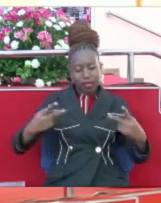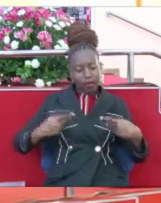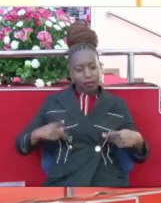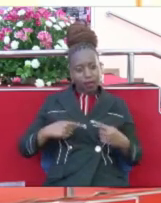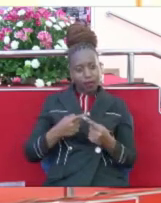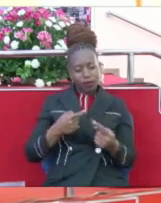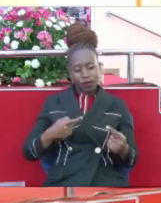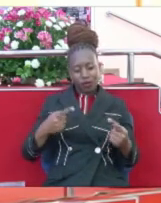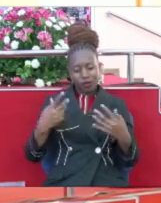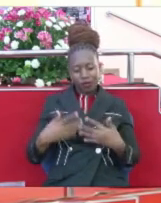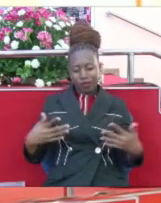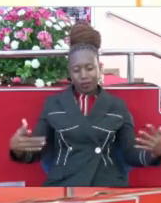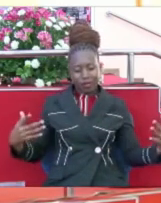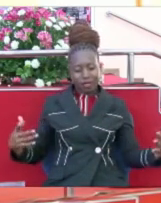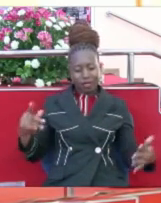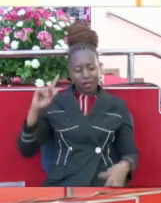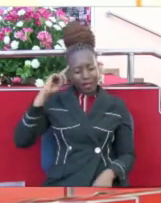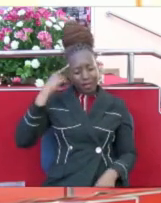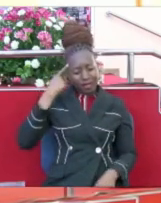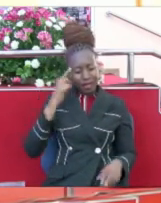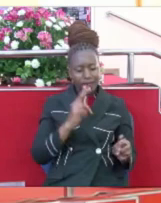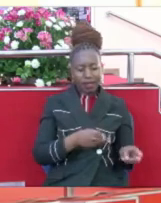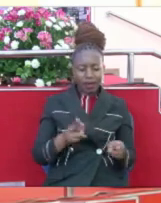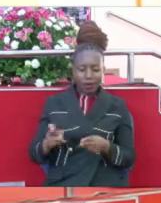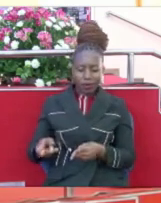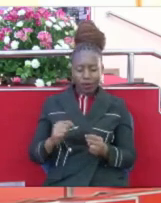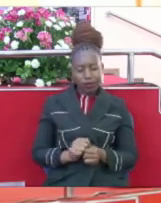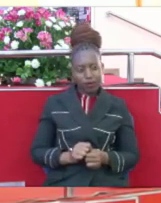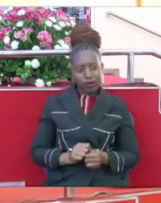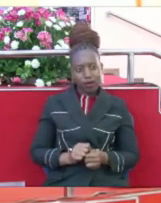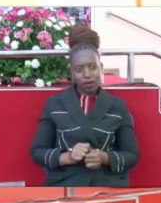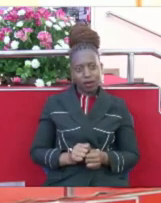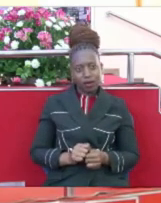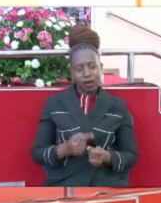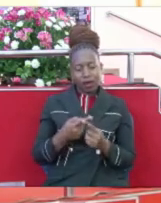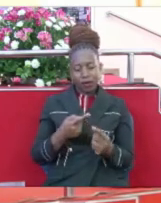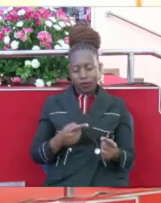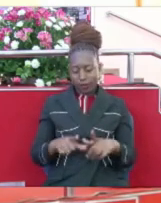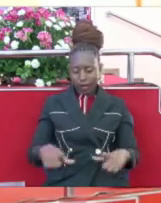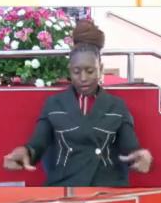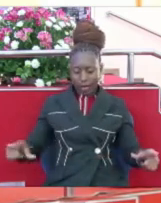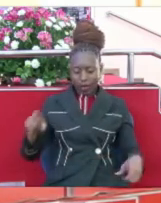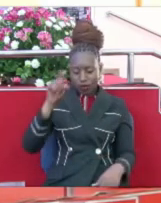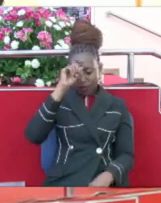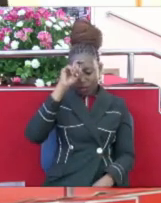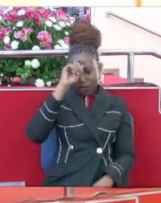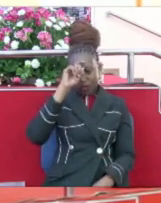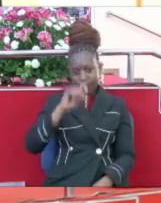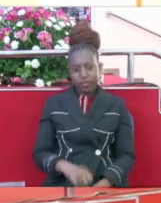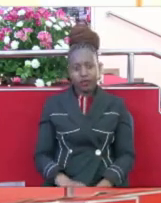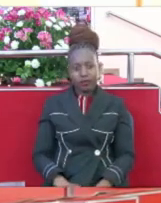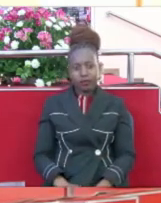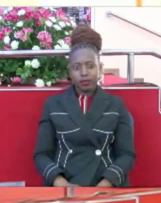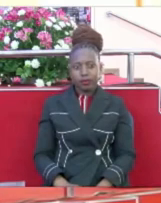literally ordinary and usual, the things that they had adapted from the land of Egypt. Baba watanganisha na mambo ambayo walikuwa nafikiria ya kikawaida ambayo